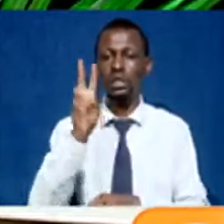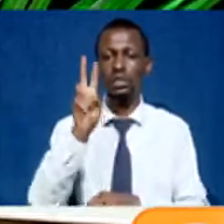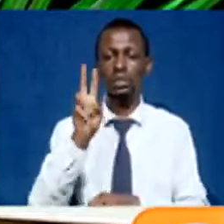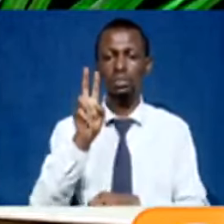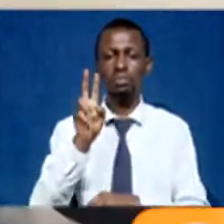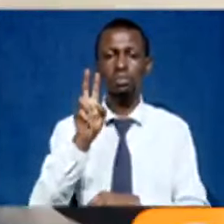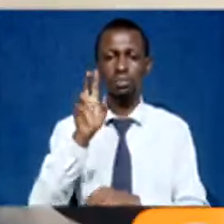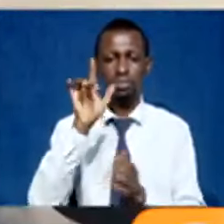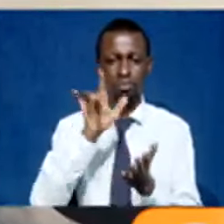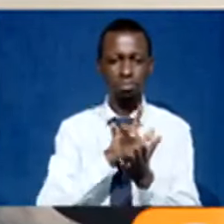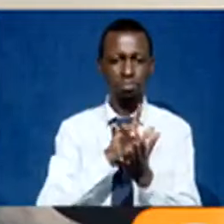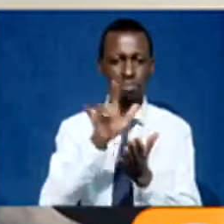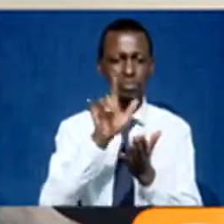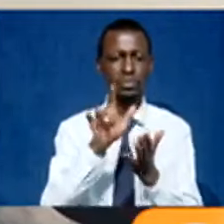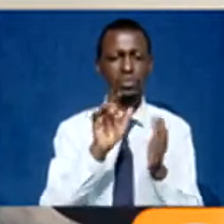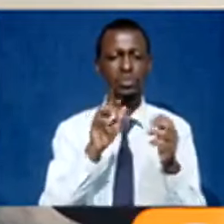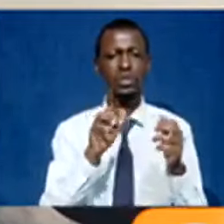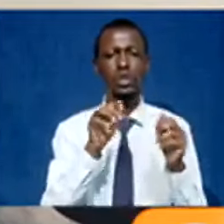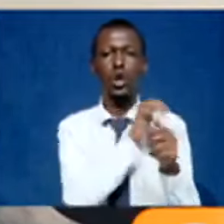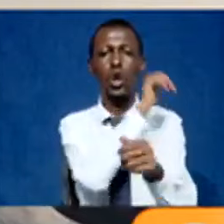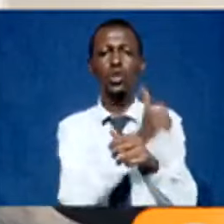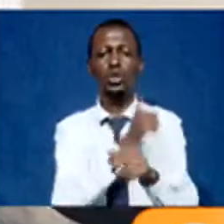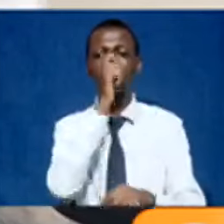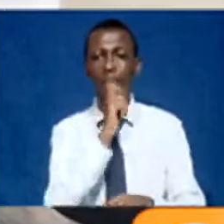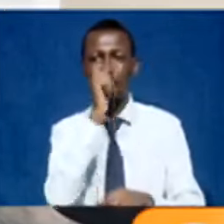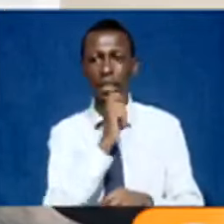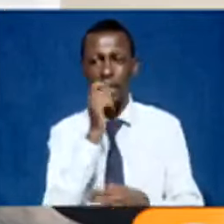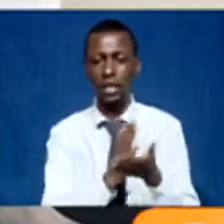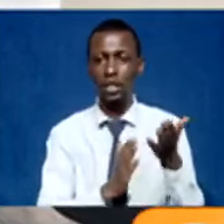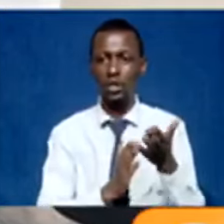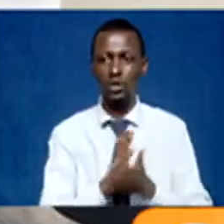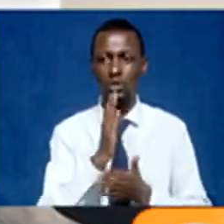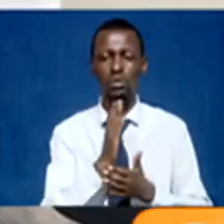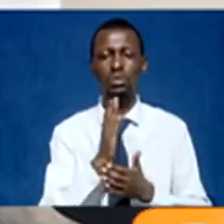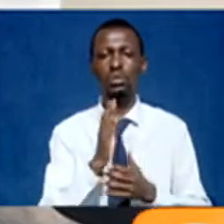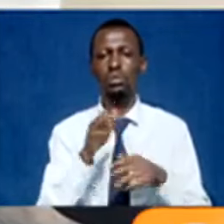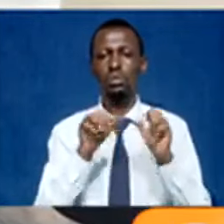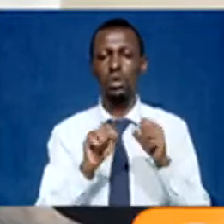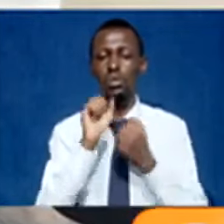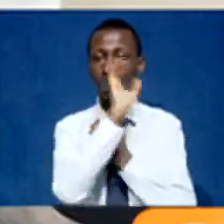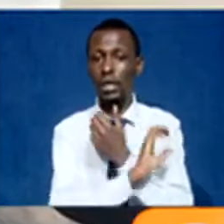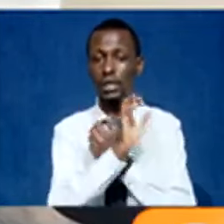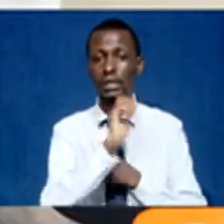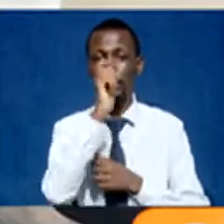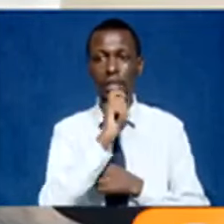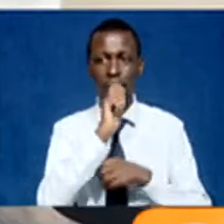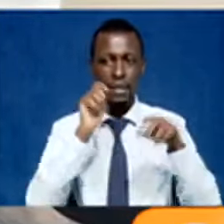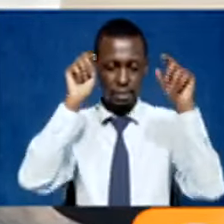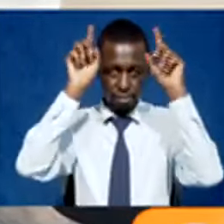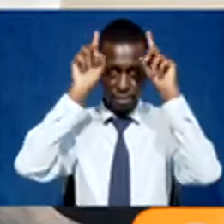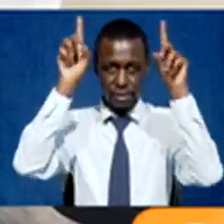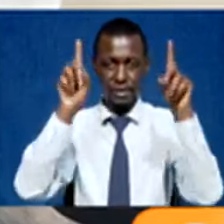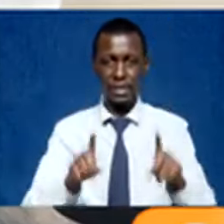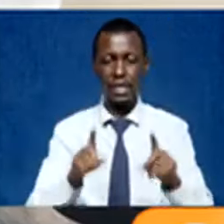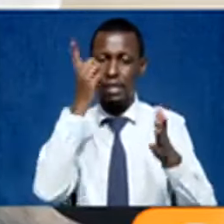Authority says Tanzania's Civil Aviation Authority, on behalf of the Aeronautical Authority of the United Republic of Tanzania, has decided to rescind